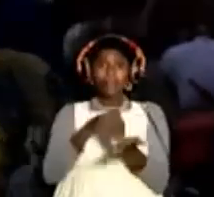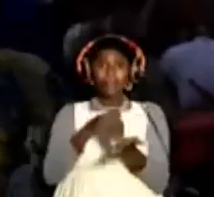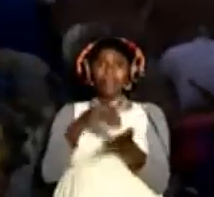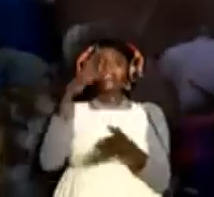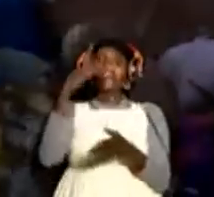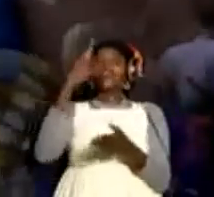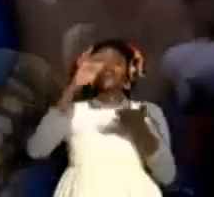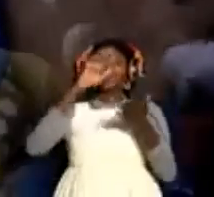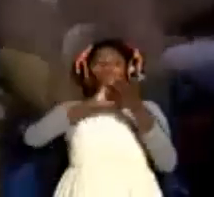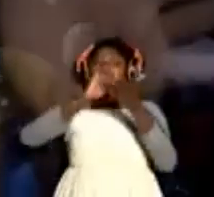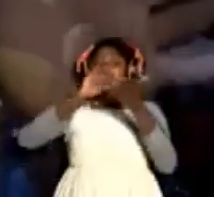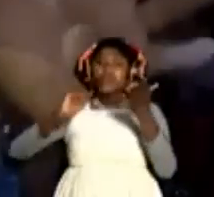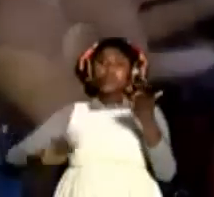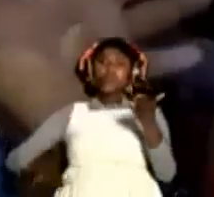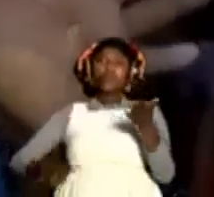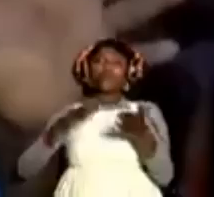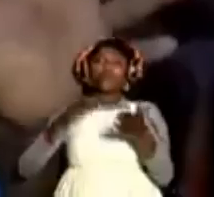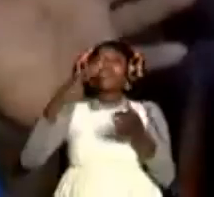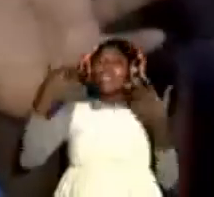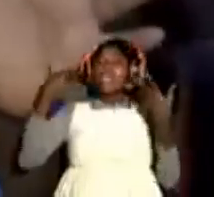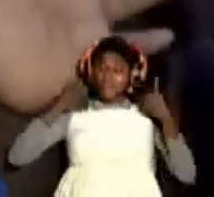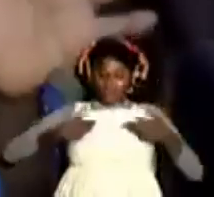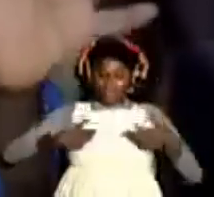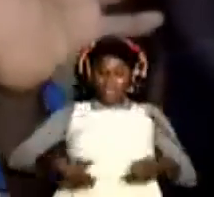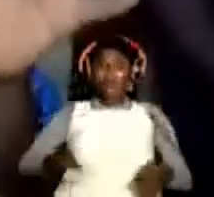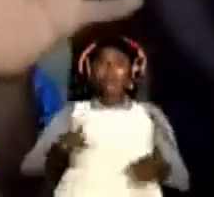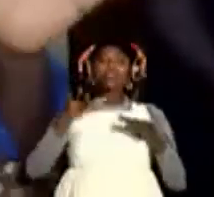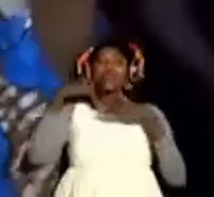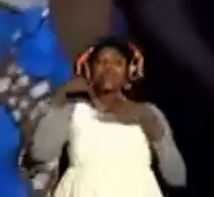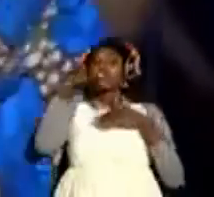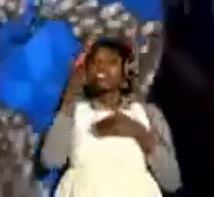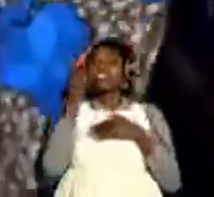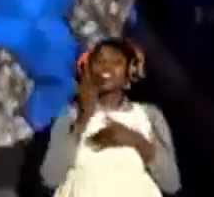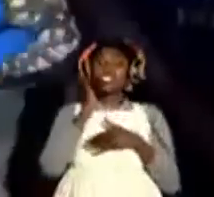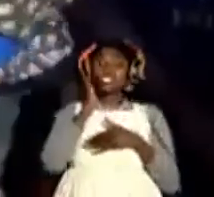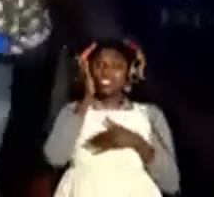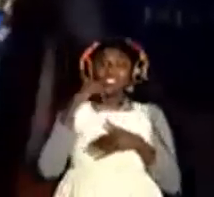To take away from you every garment of shame.